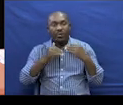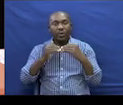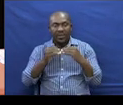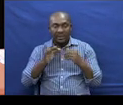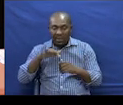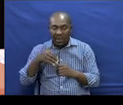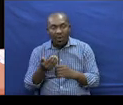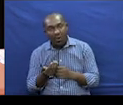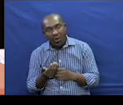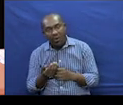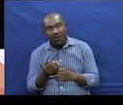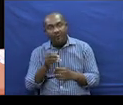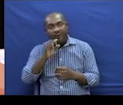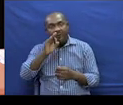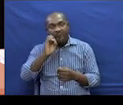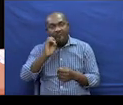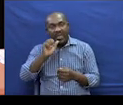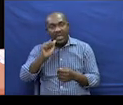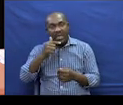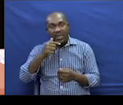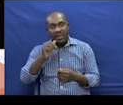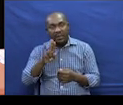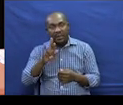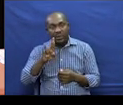the principles of democracy.